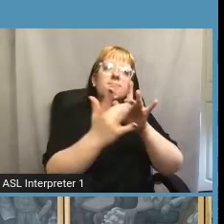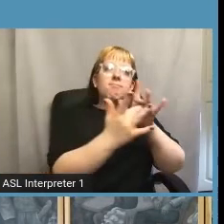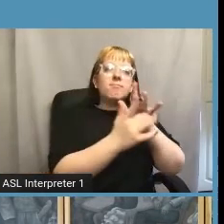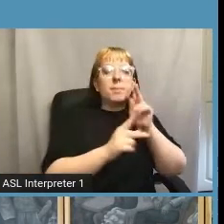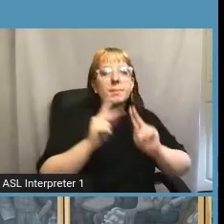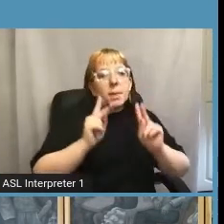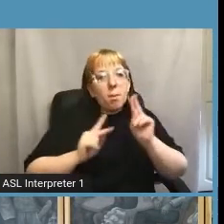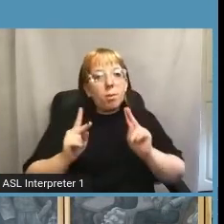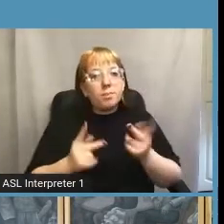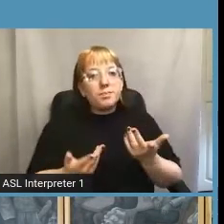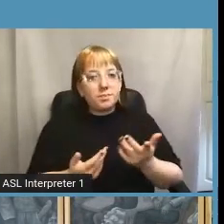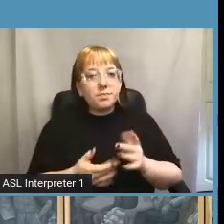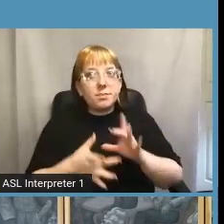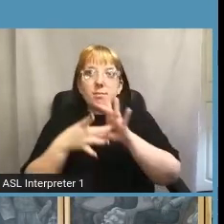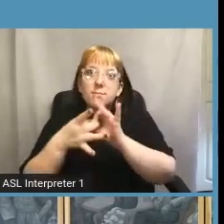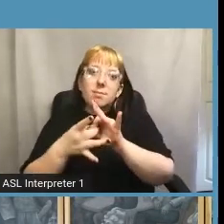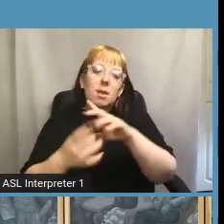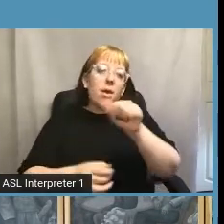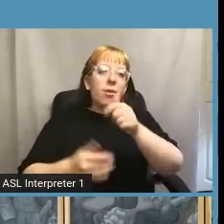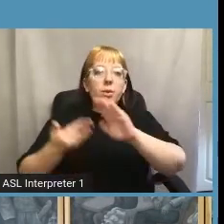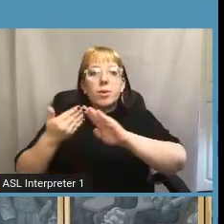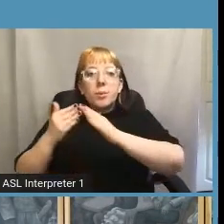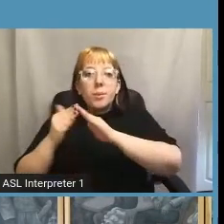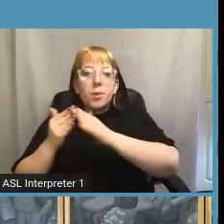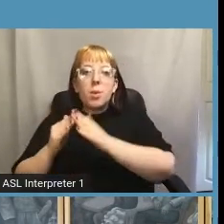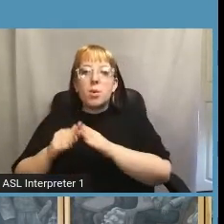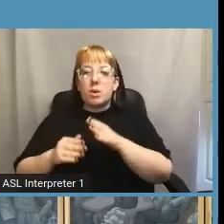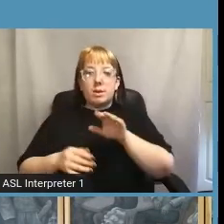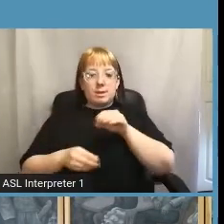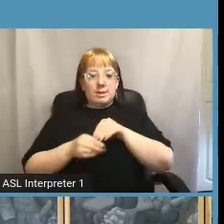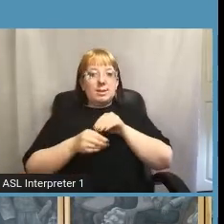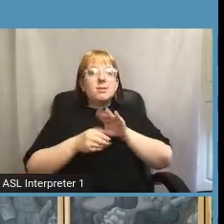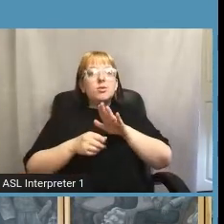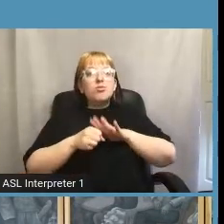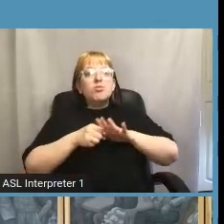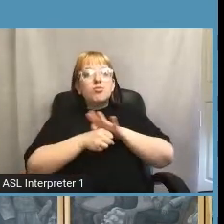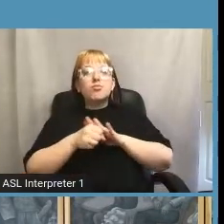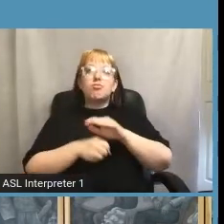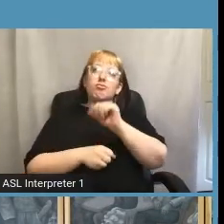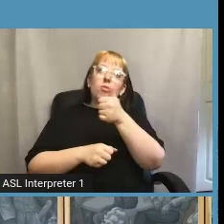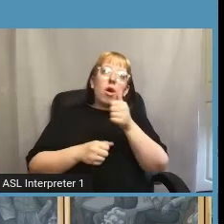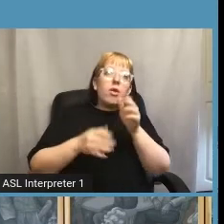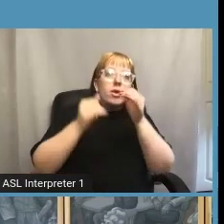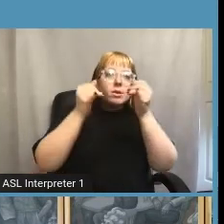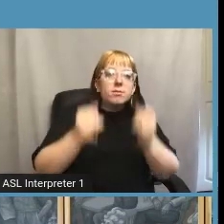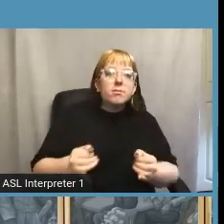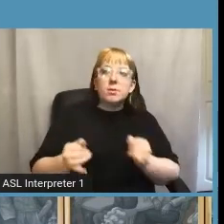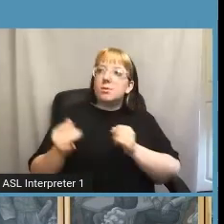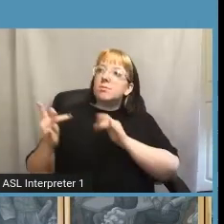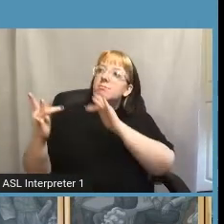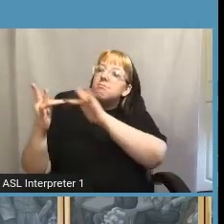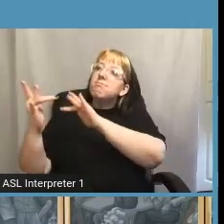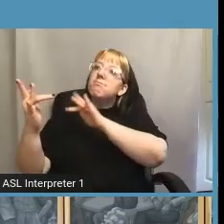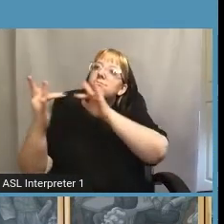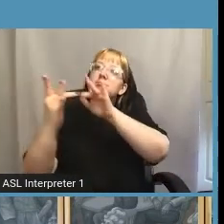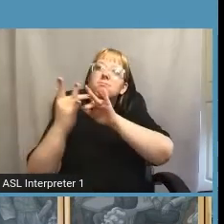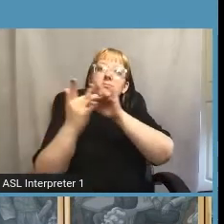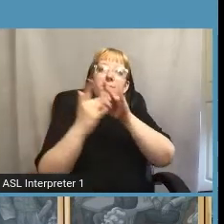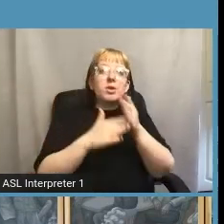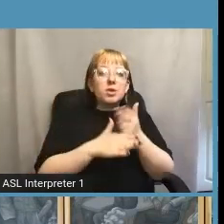connect with other communities within your area, with other individuals, and share that voice of